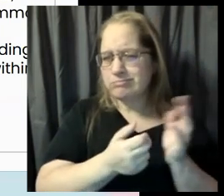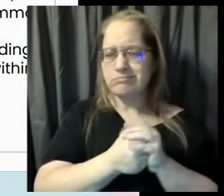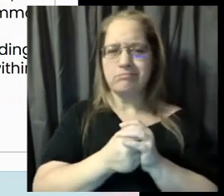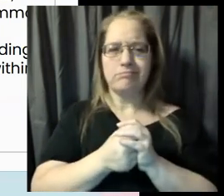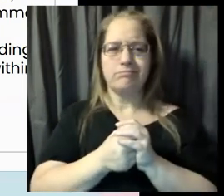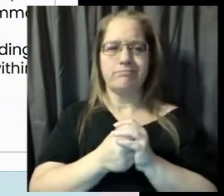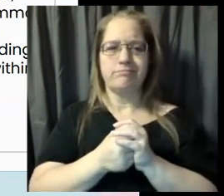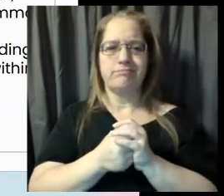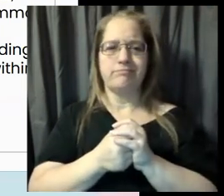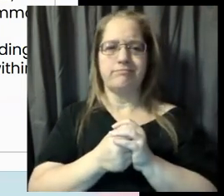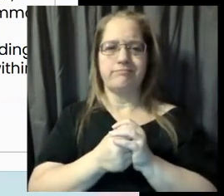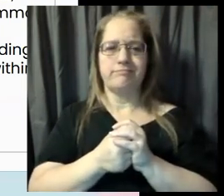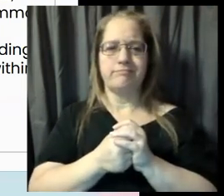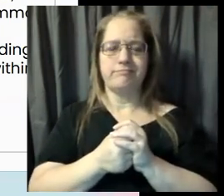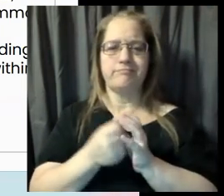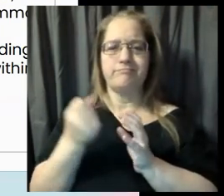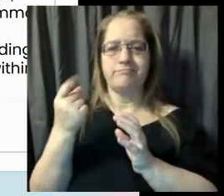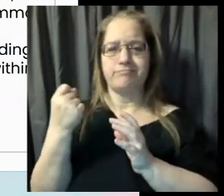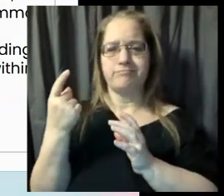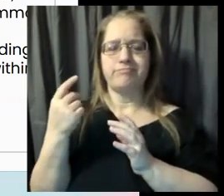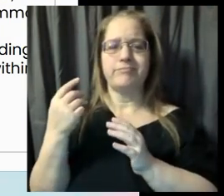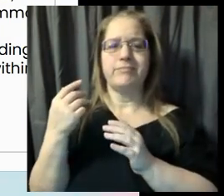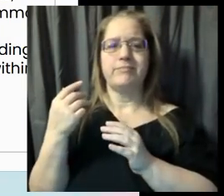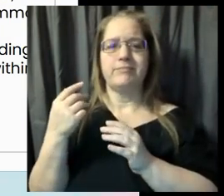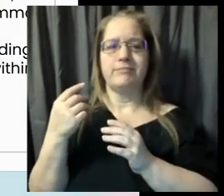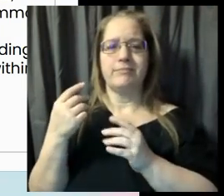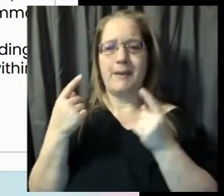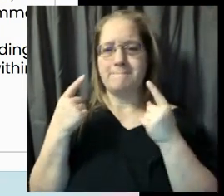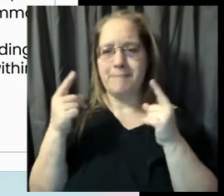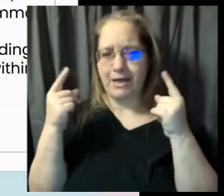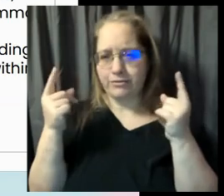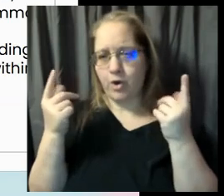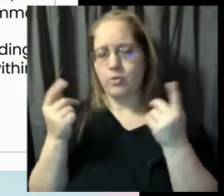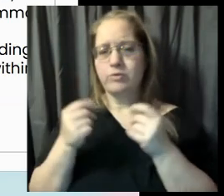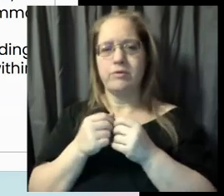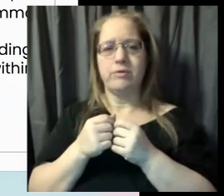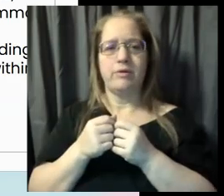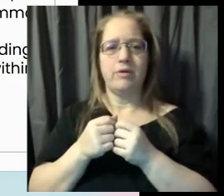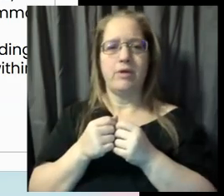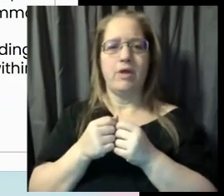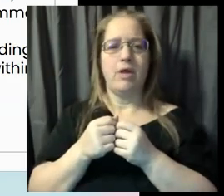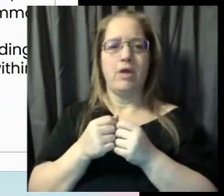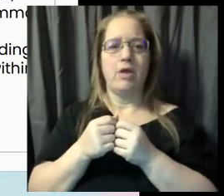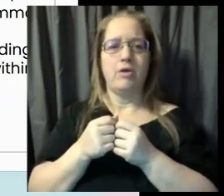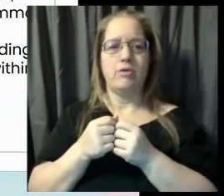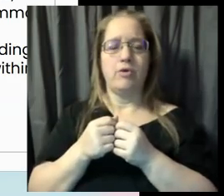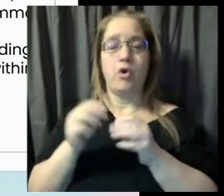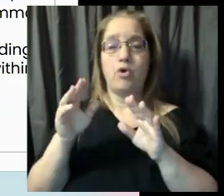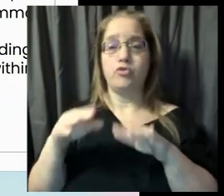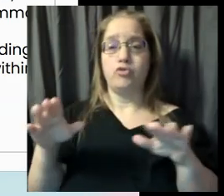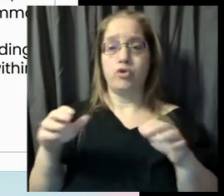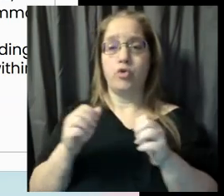So going along with these milestones, we've also linked underdeveloped skills to look out for. Children with executive